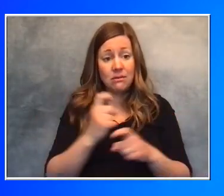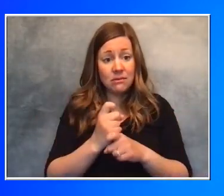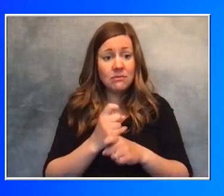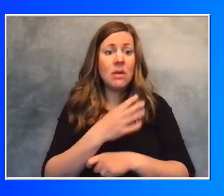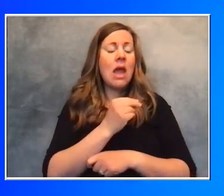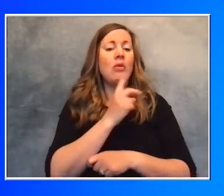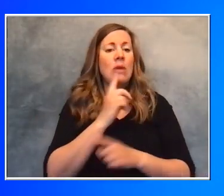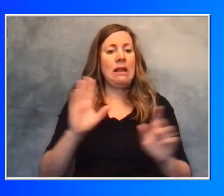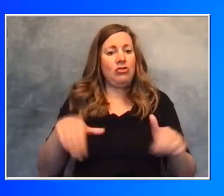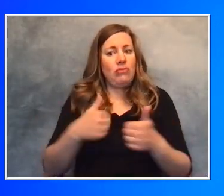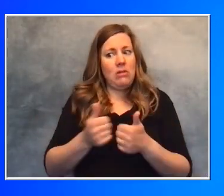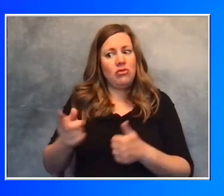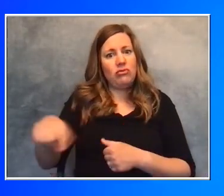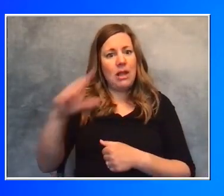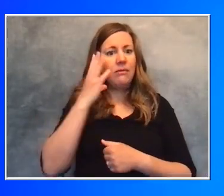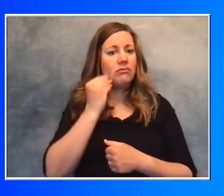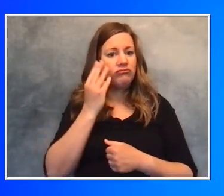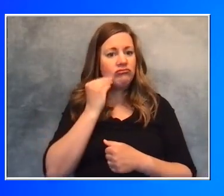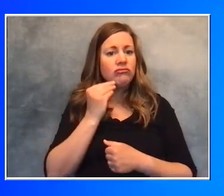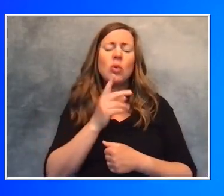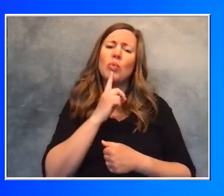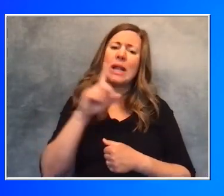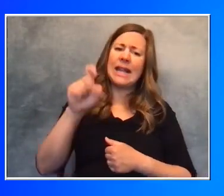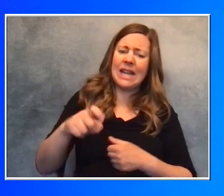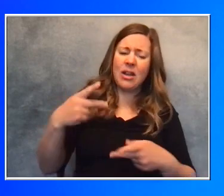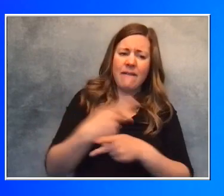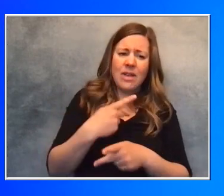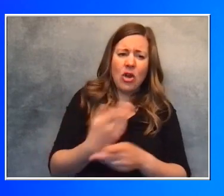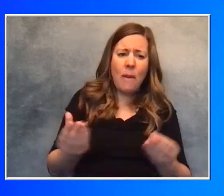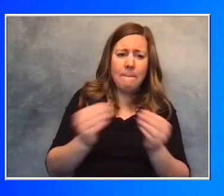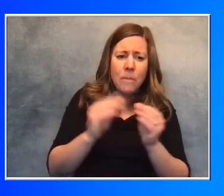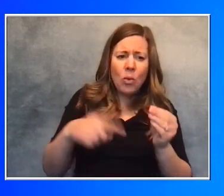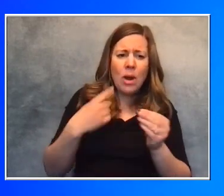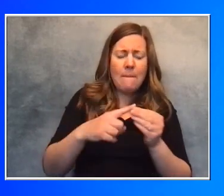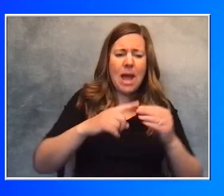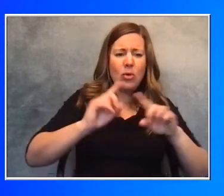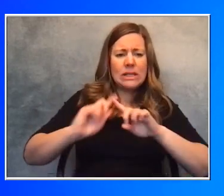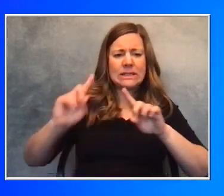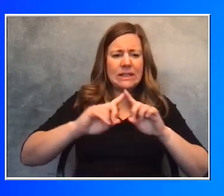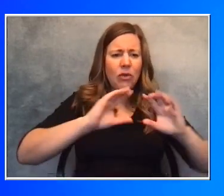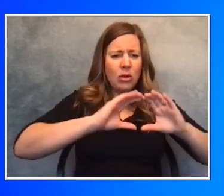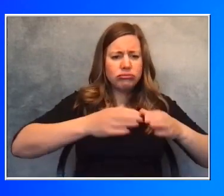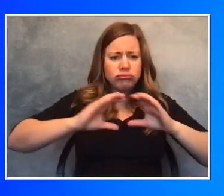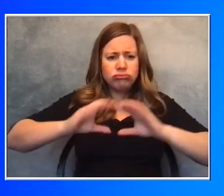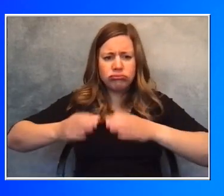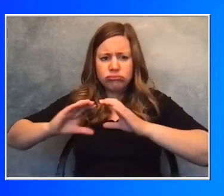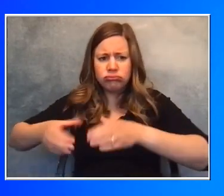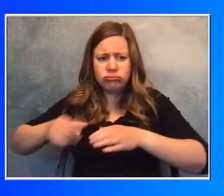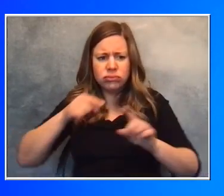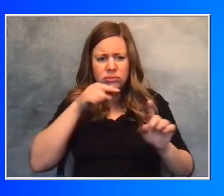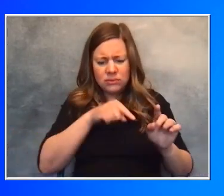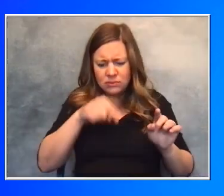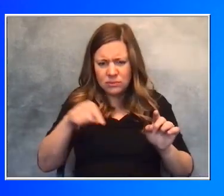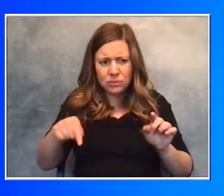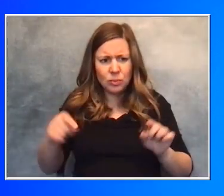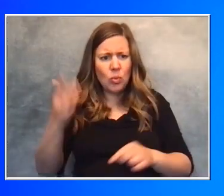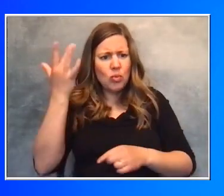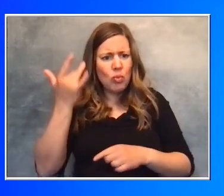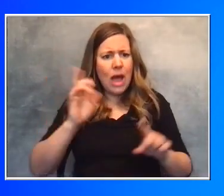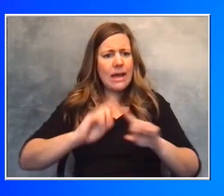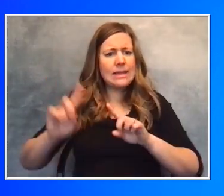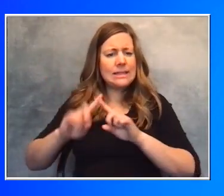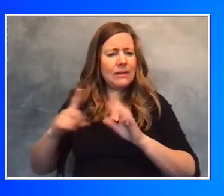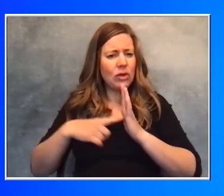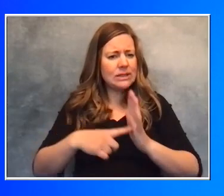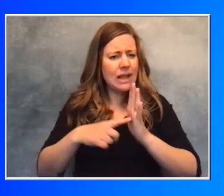they have had. And so we need to find out more about those different clusters, more about why people are having these different signs and